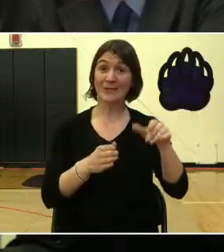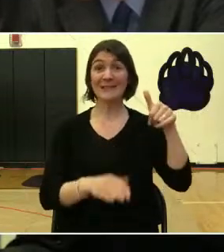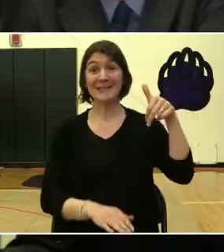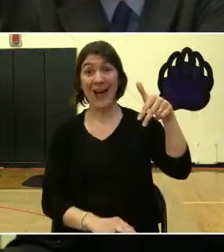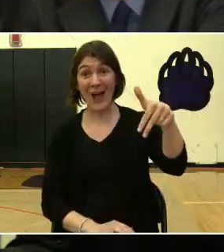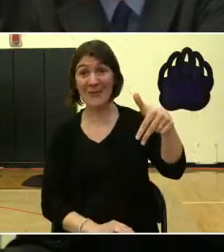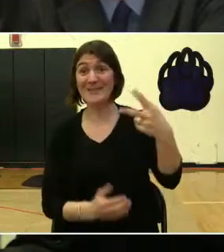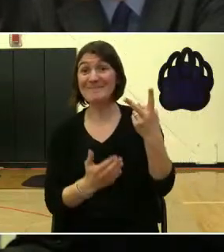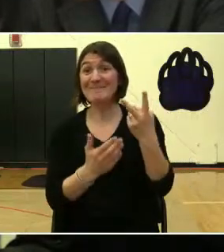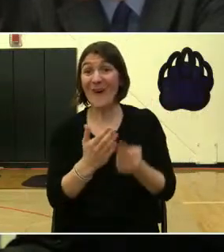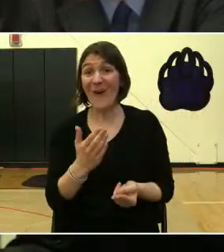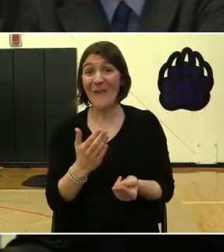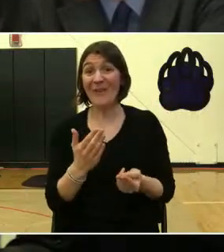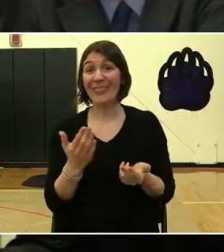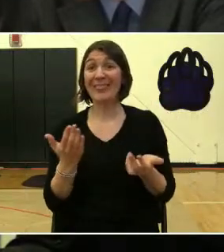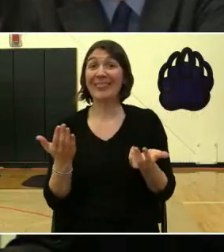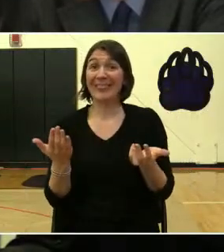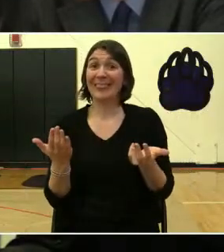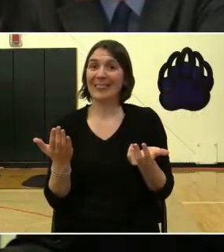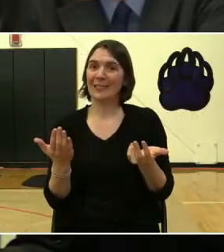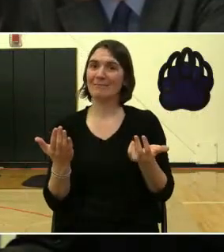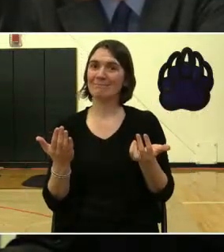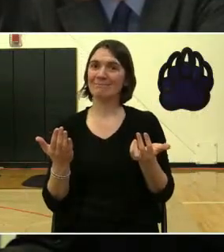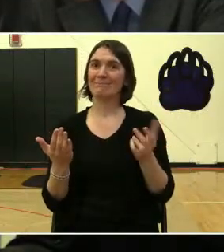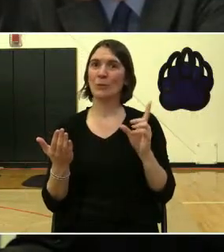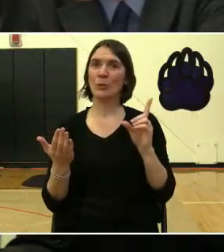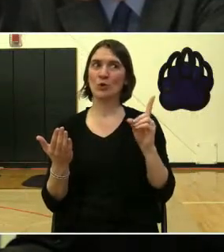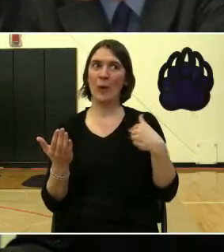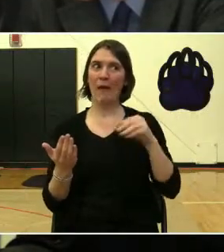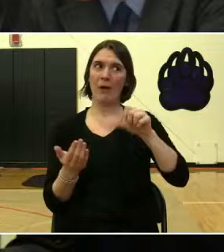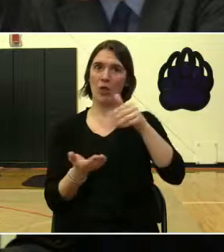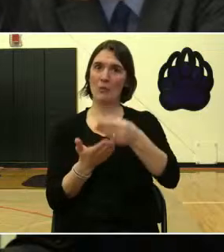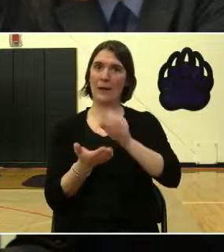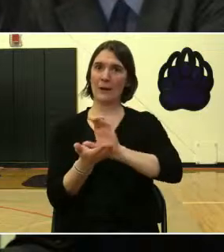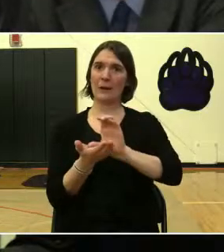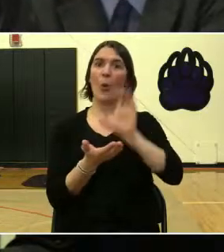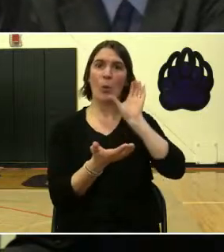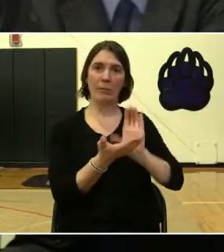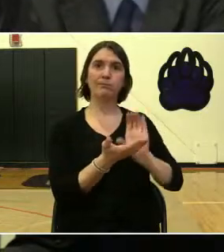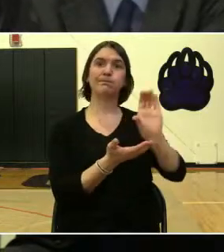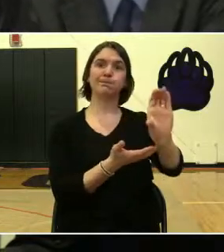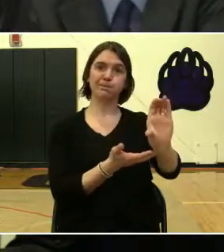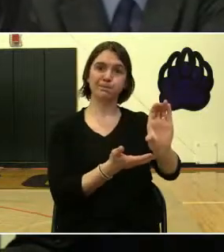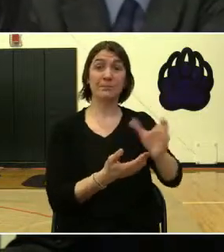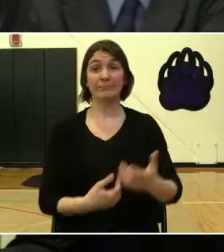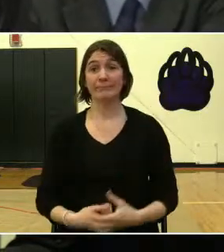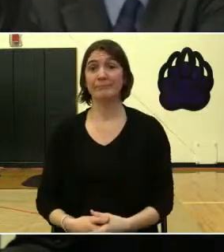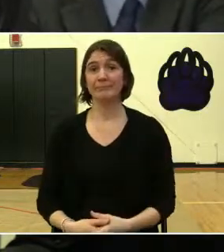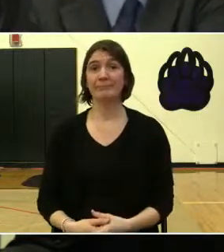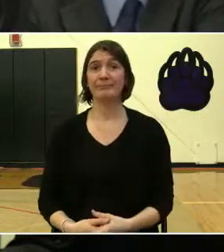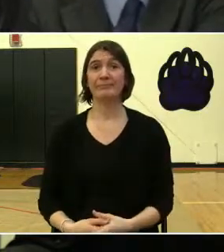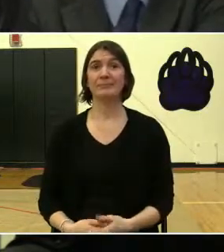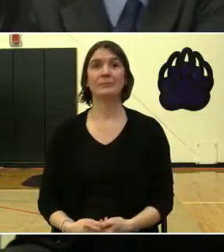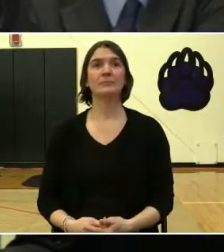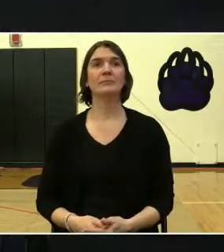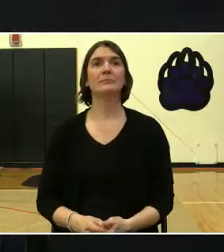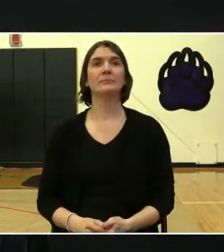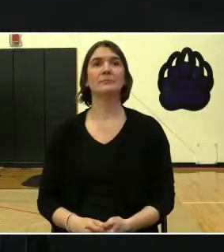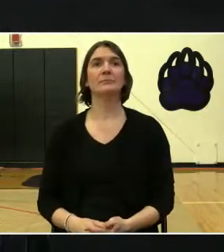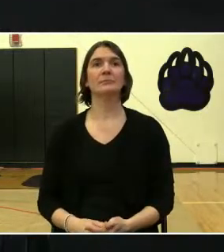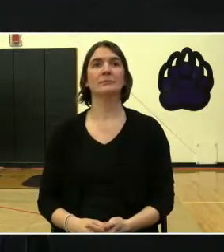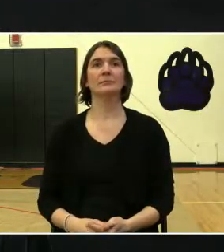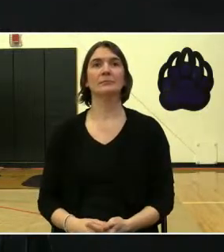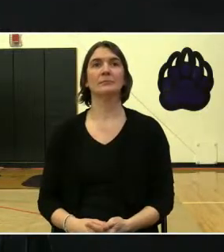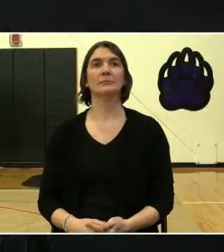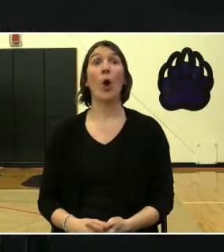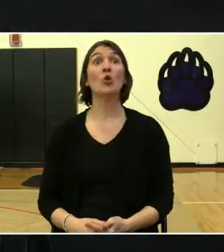sidewalks that that's um that there is another U amount of money that is going to be going towards that work as well the